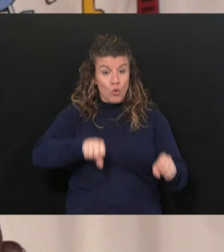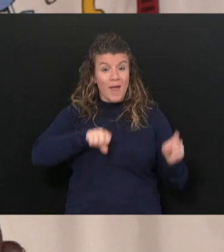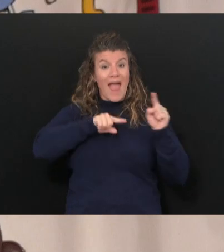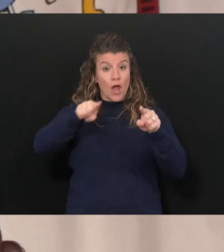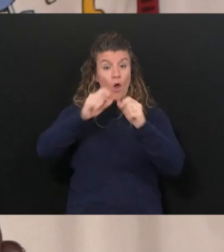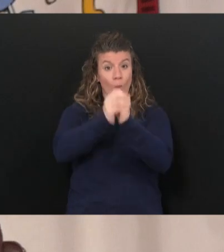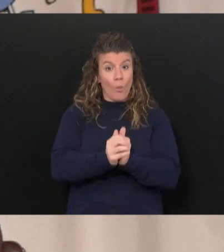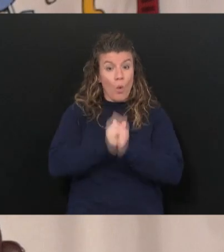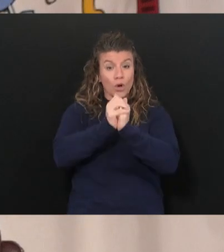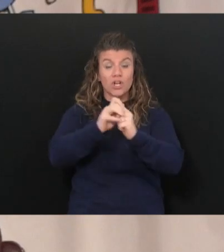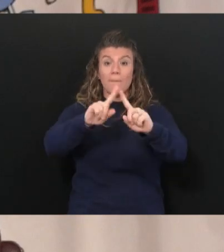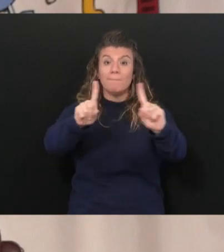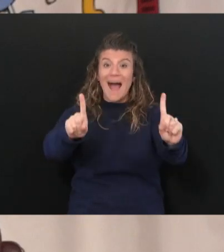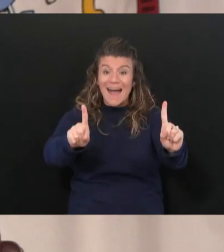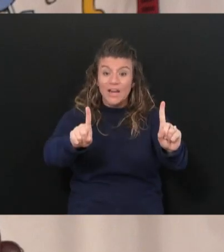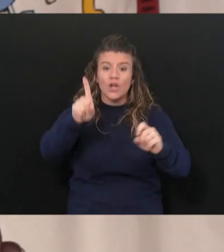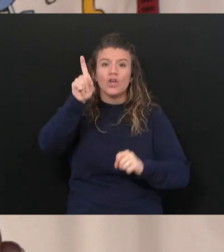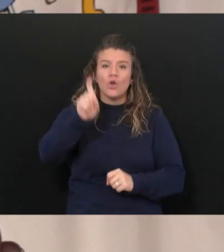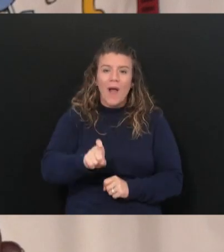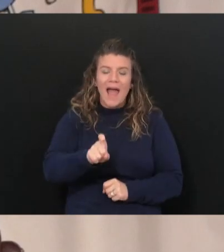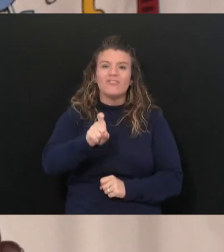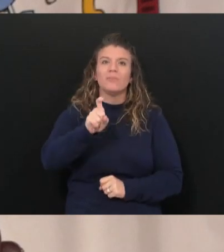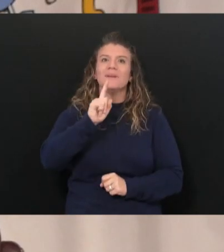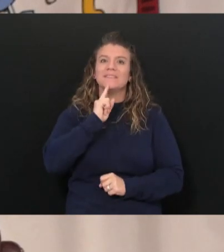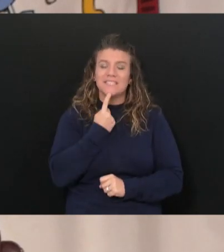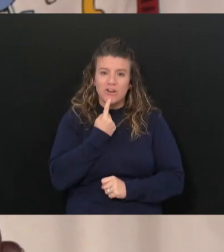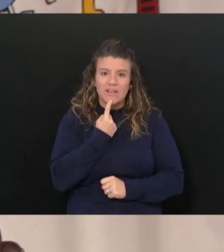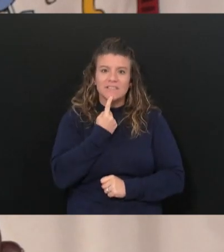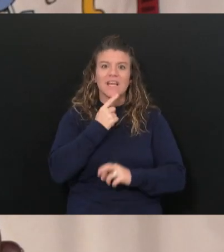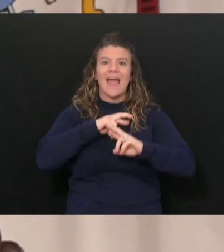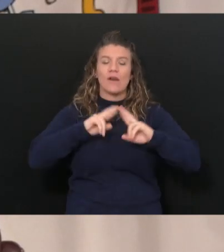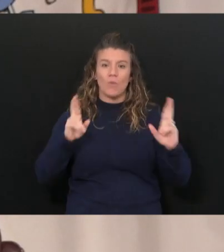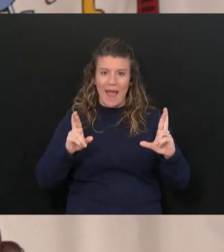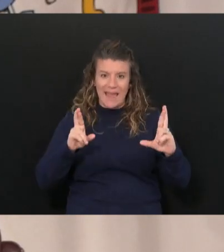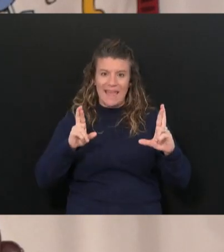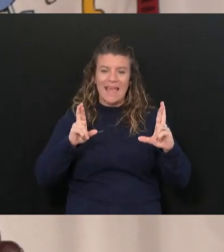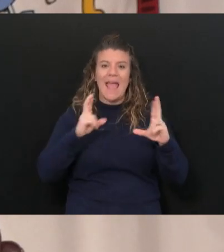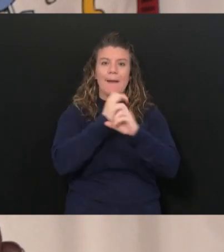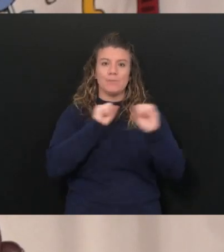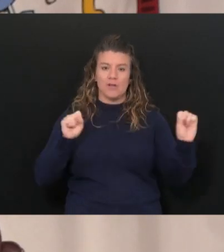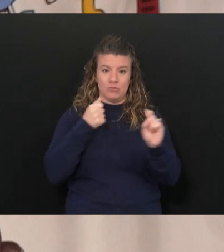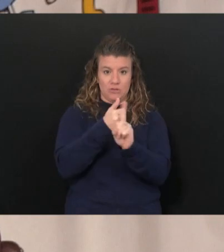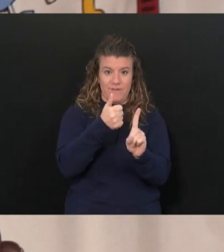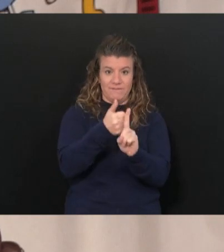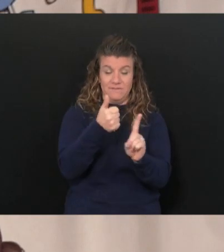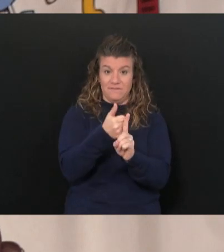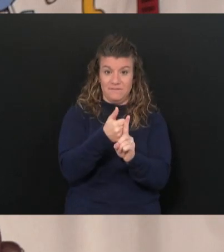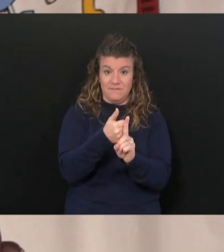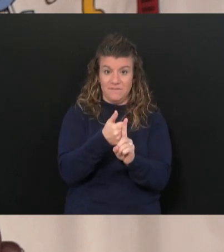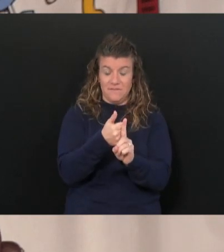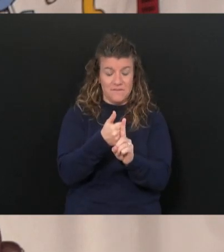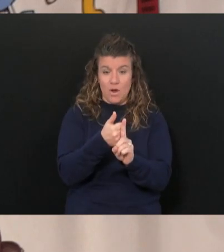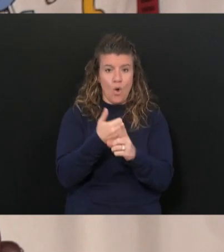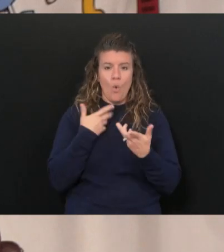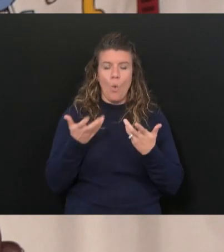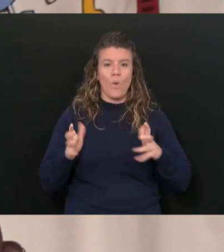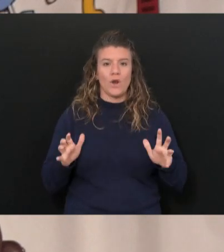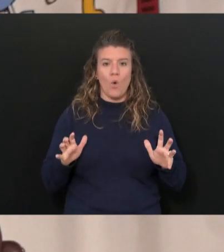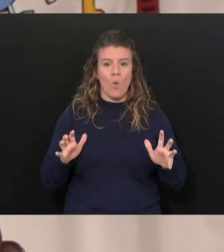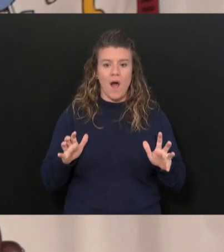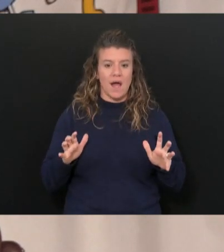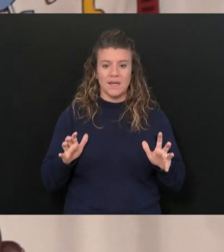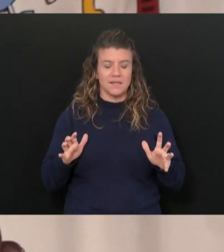but we need to really be prudent and on our game, because the last thing we want is